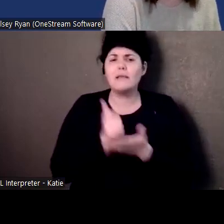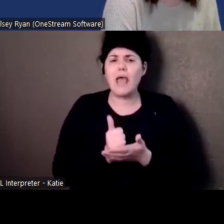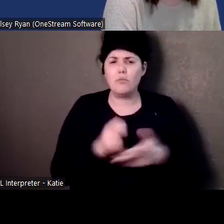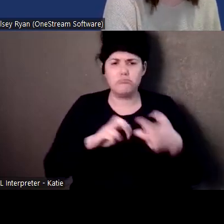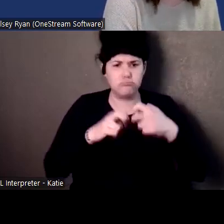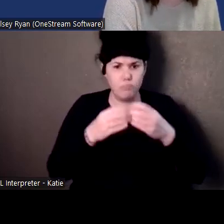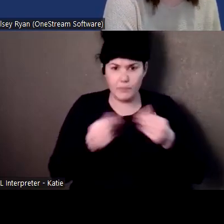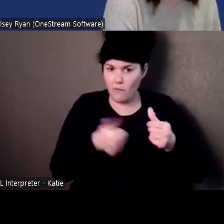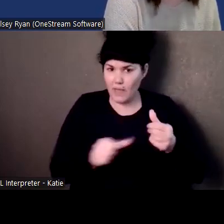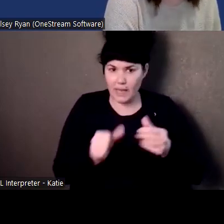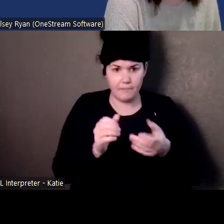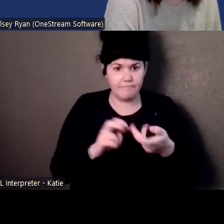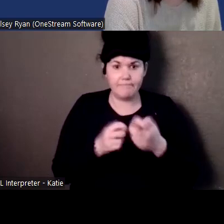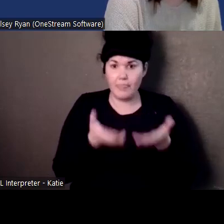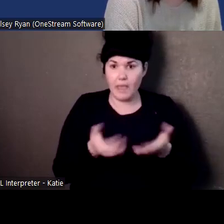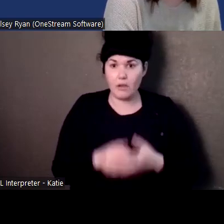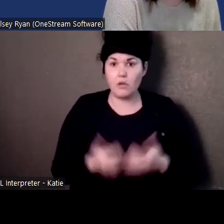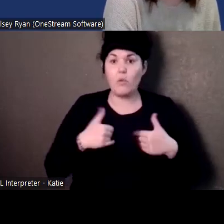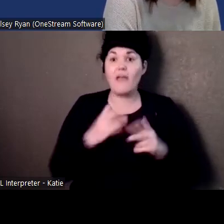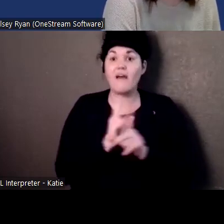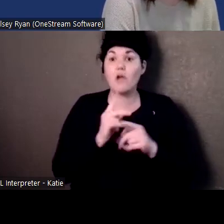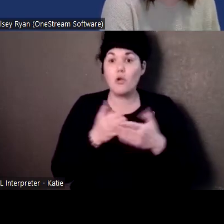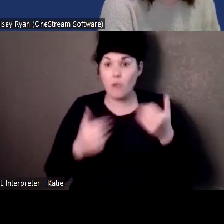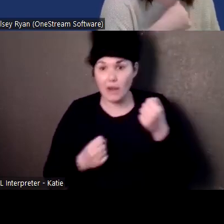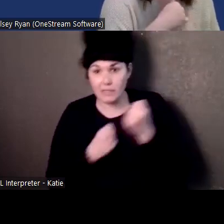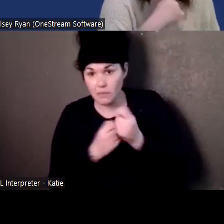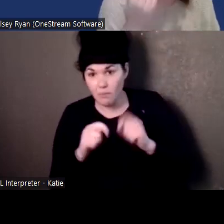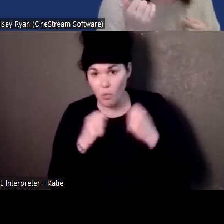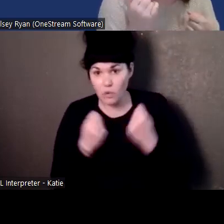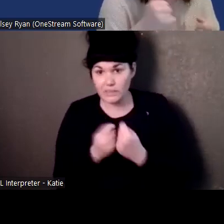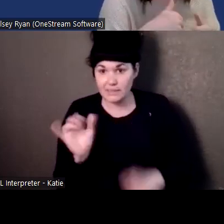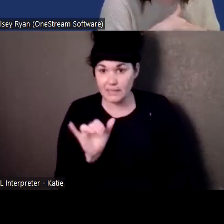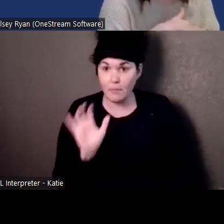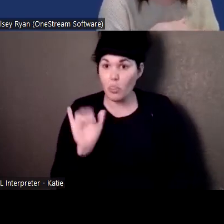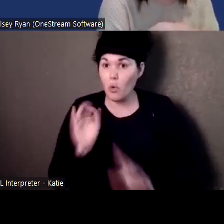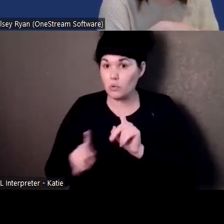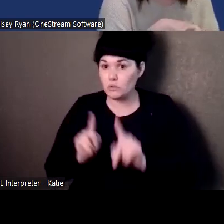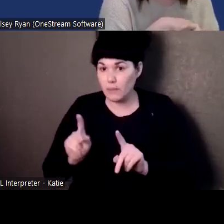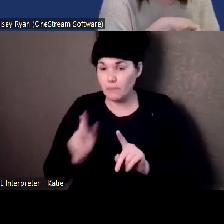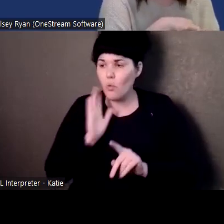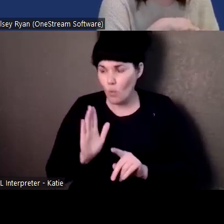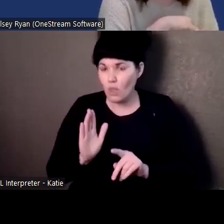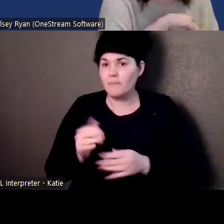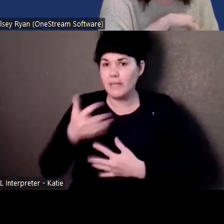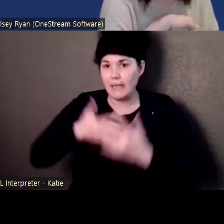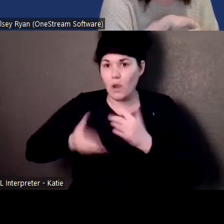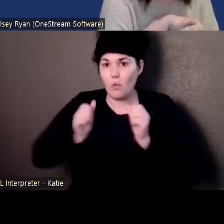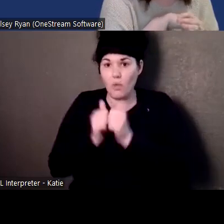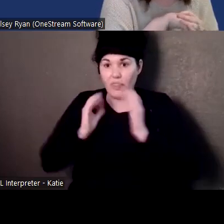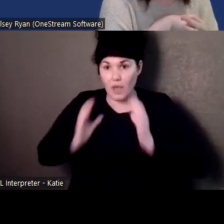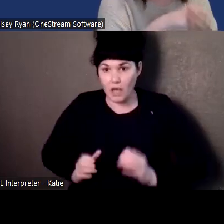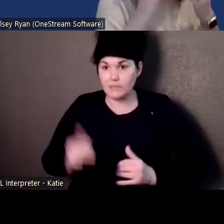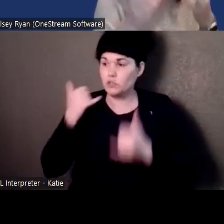there. Then we've got our product support team. So those are the individuals that are on the phones with our customers, usually when their